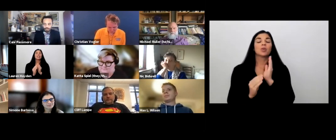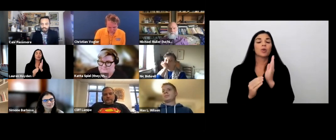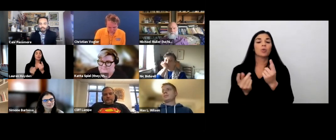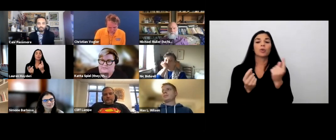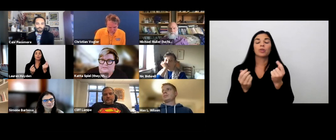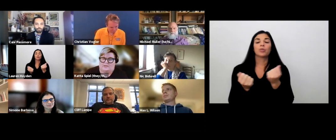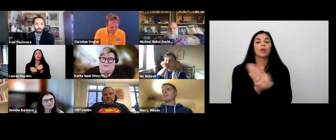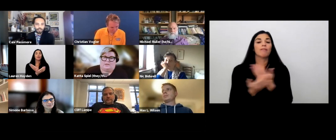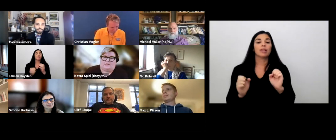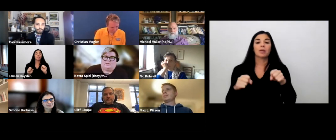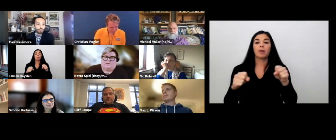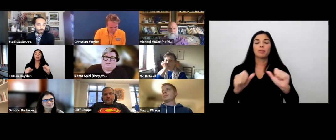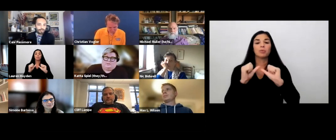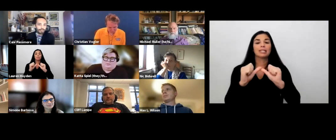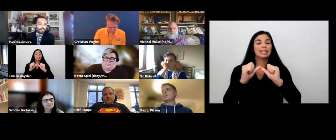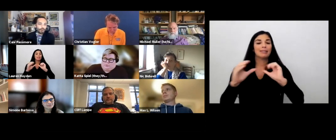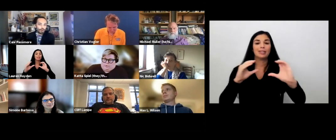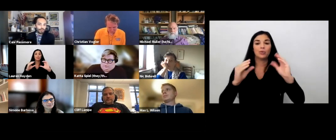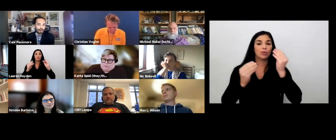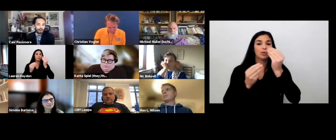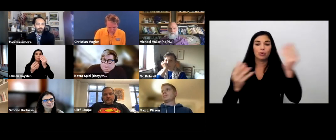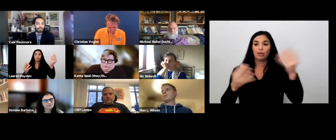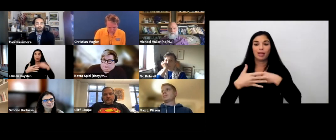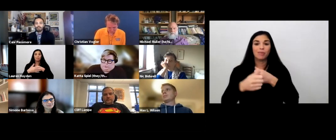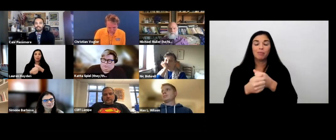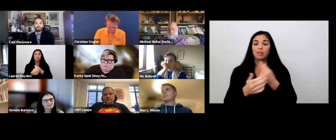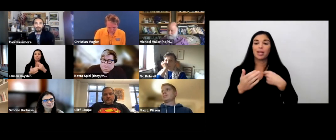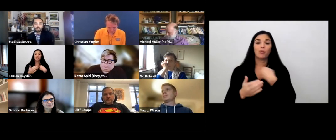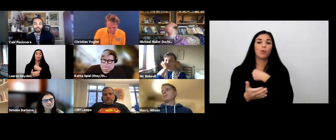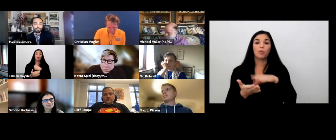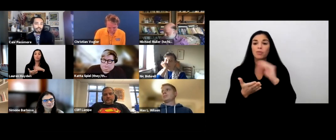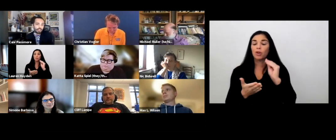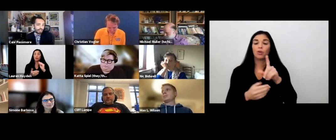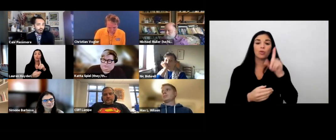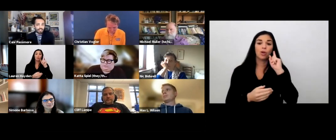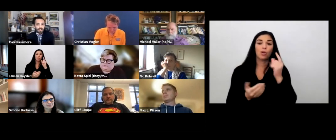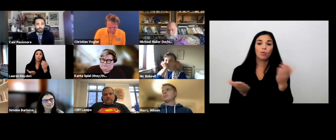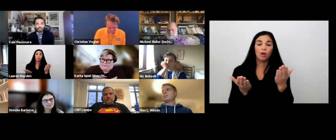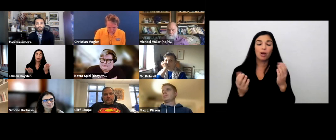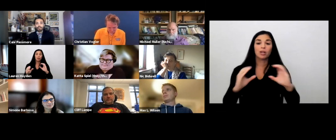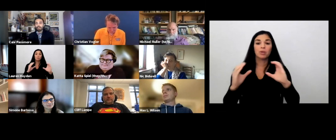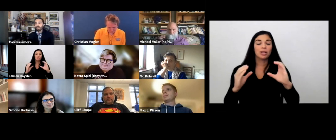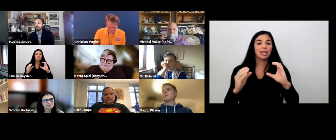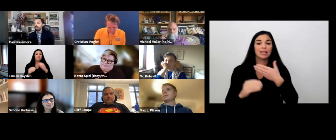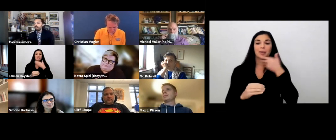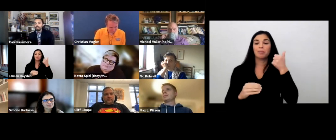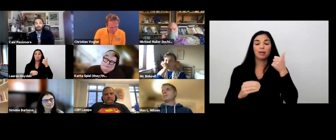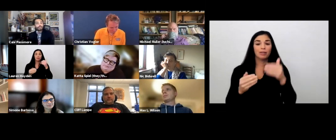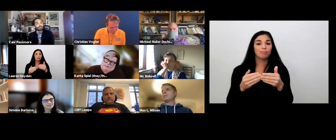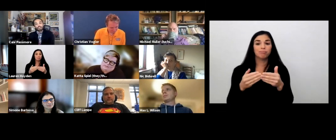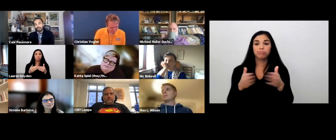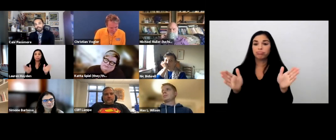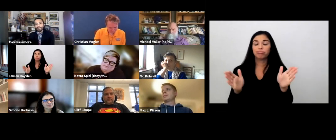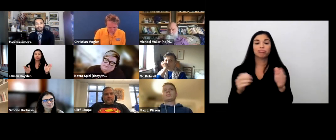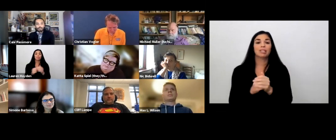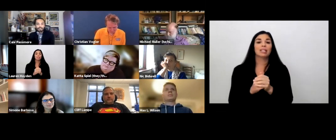keep communicating sort of what it is that we've learned, what it is that we've heard, establishing better lines of communication and contact with, you know,